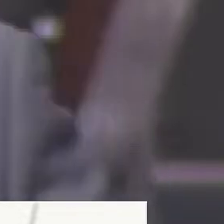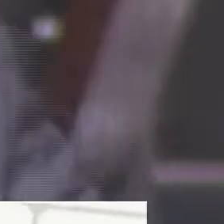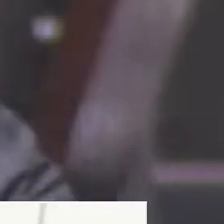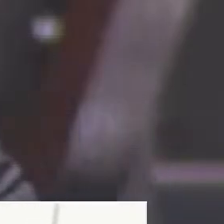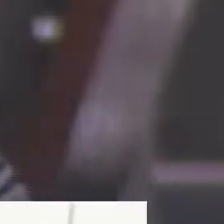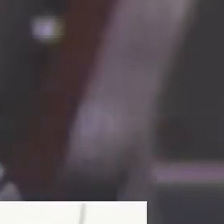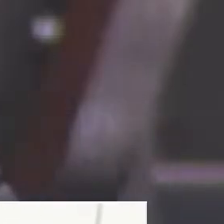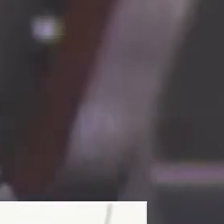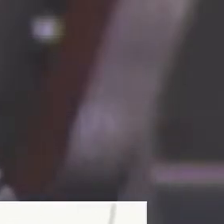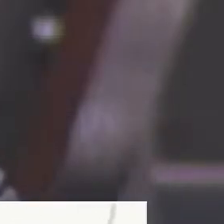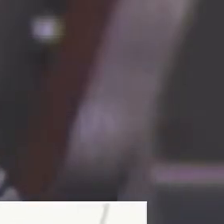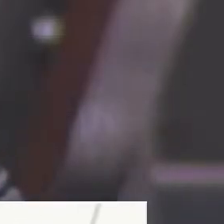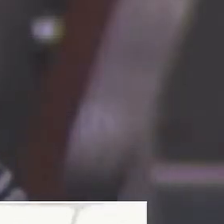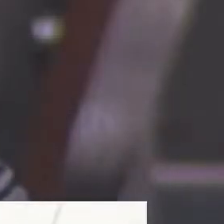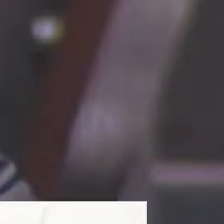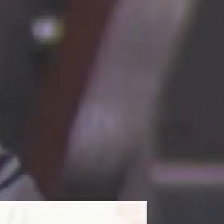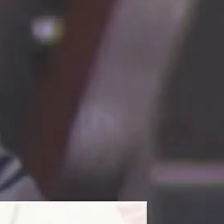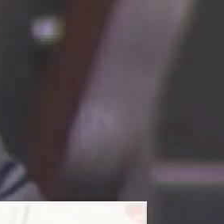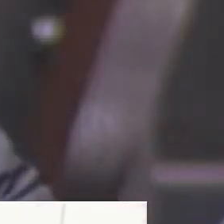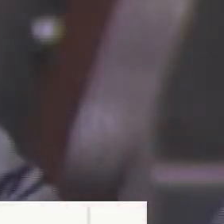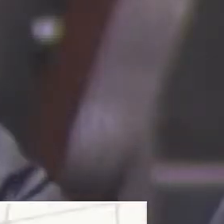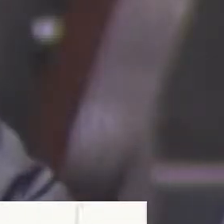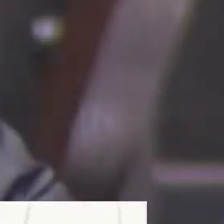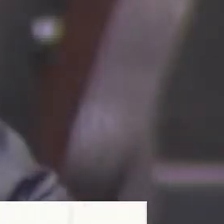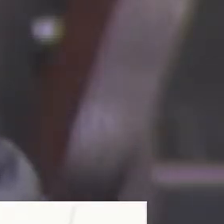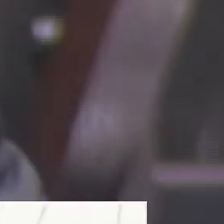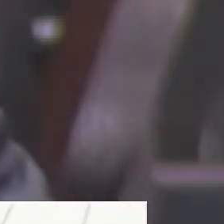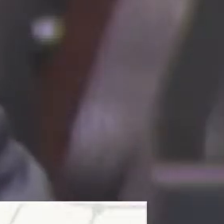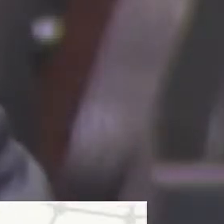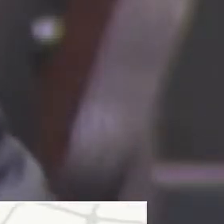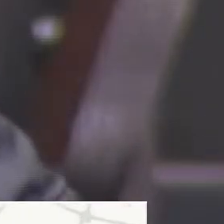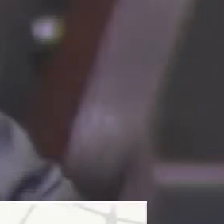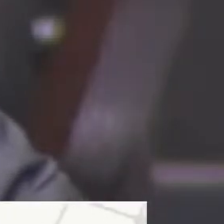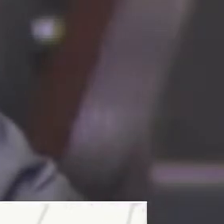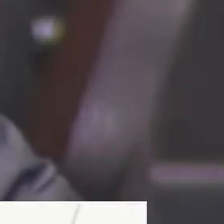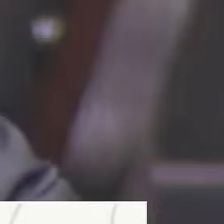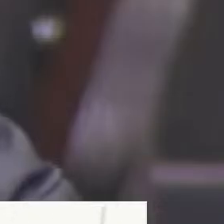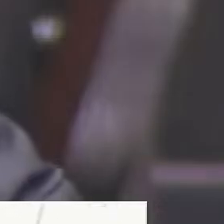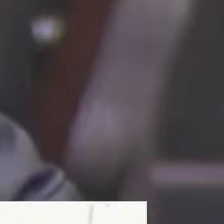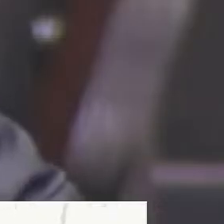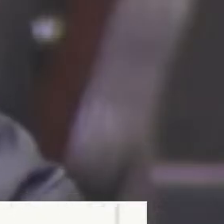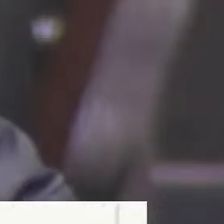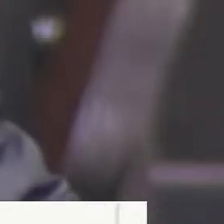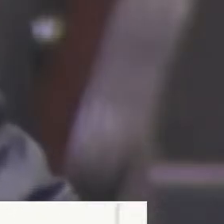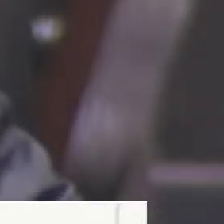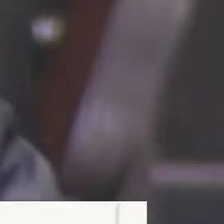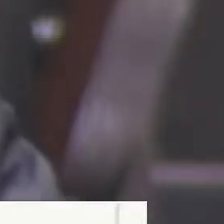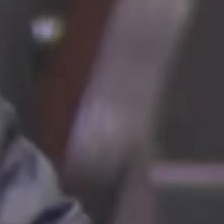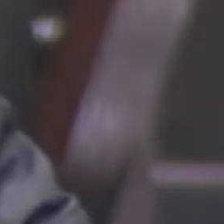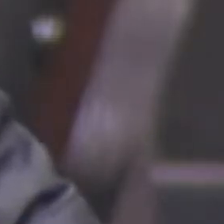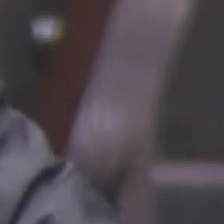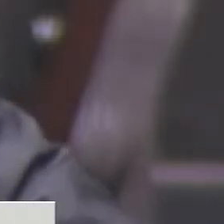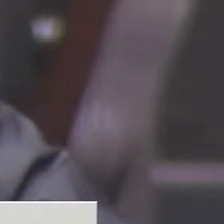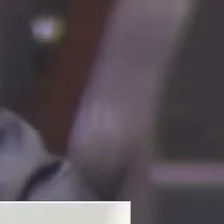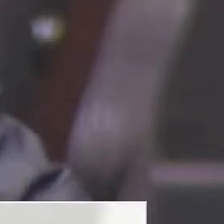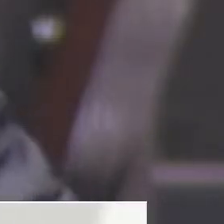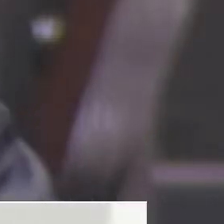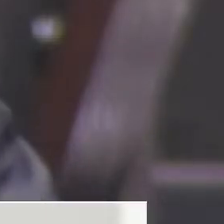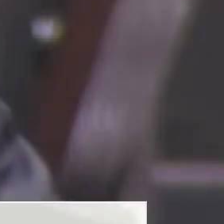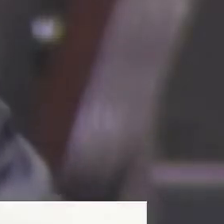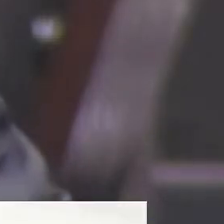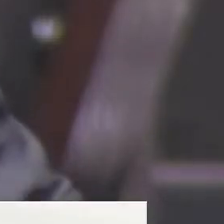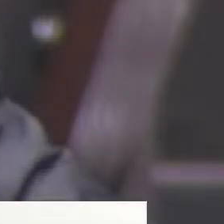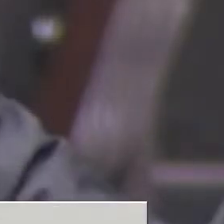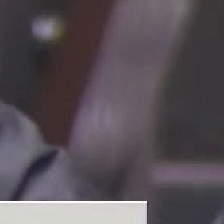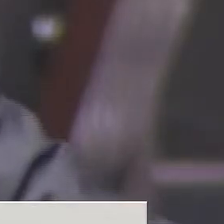Yes, PS, that is correct. We are giving the money, the 17 billion plus 5.9, which is for